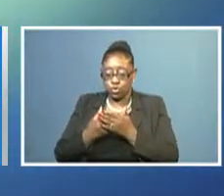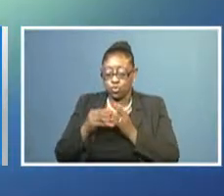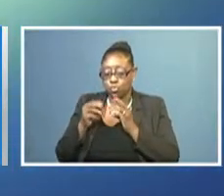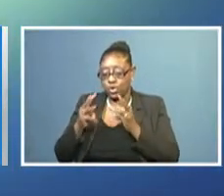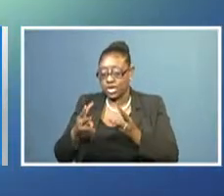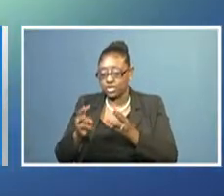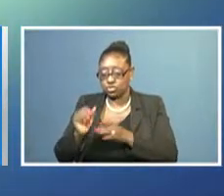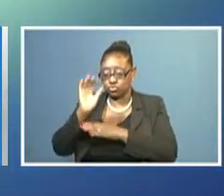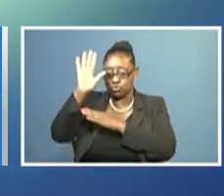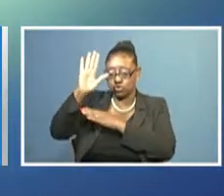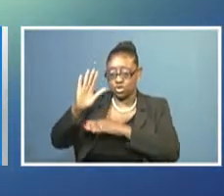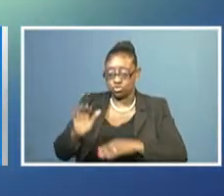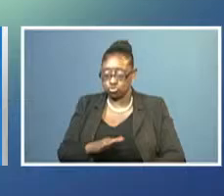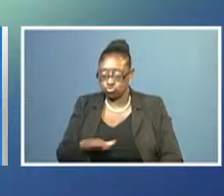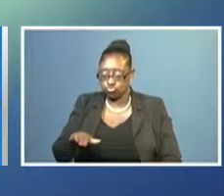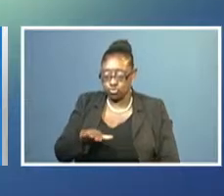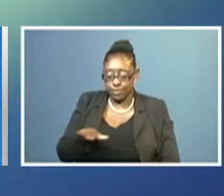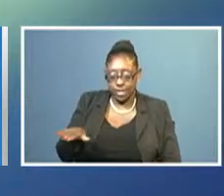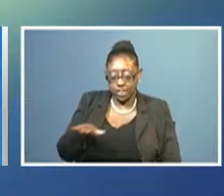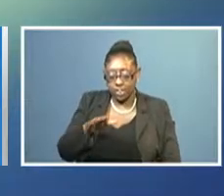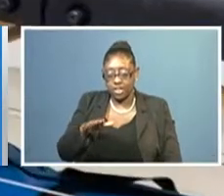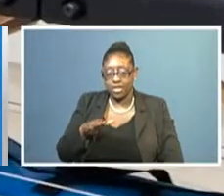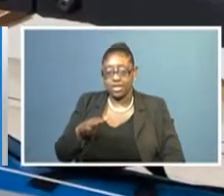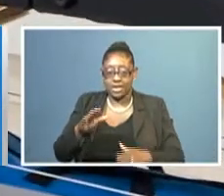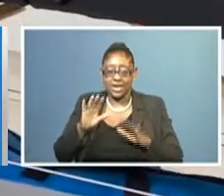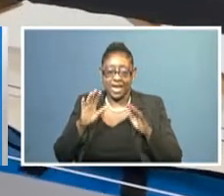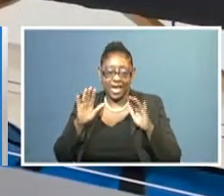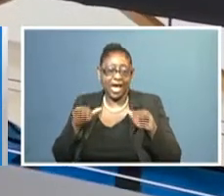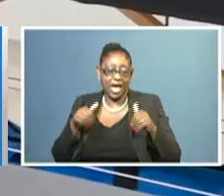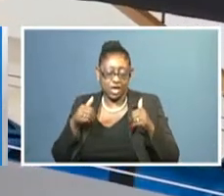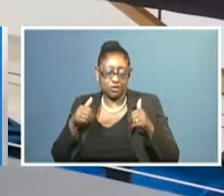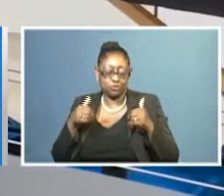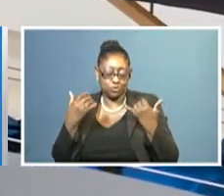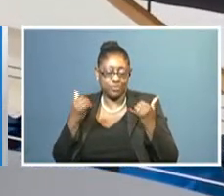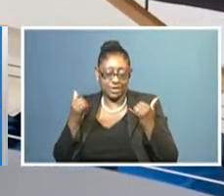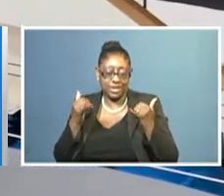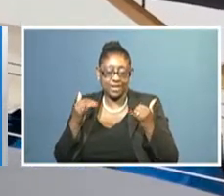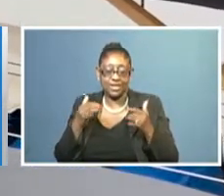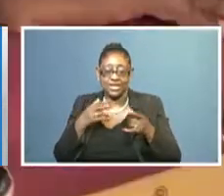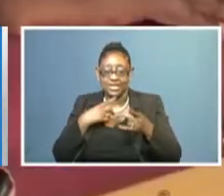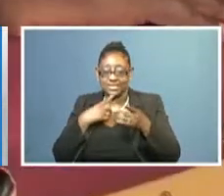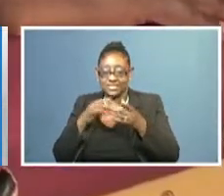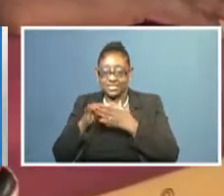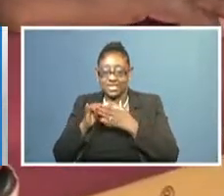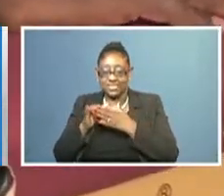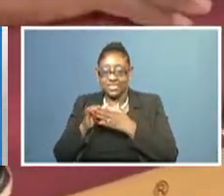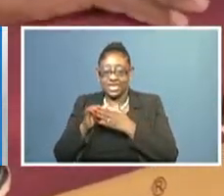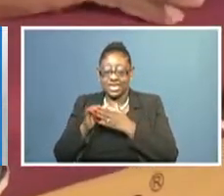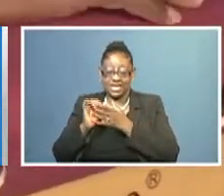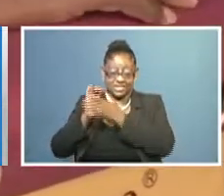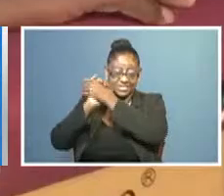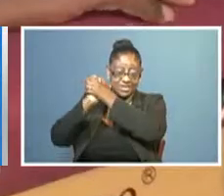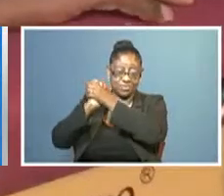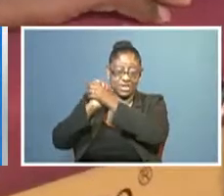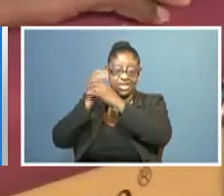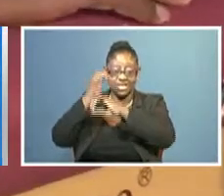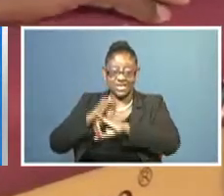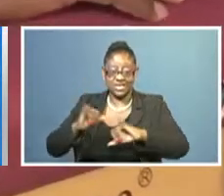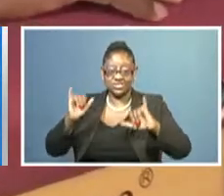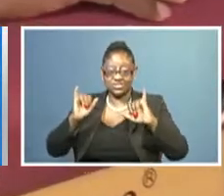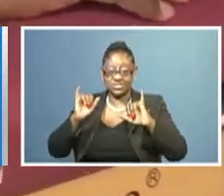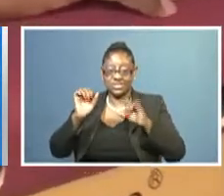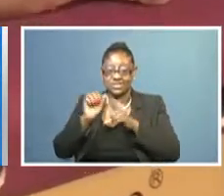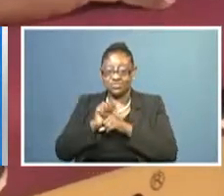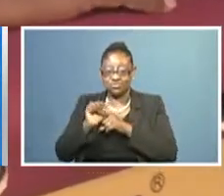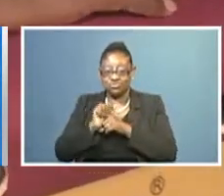dribble, proper way to play defense, and just the proper way to play basketball. The University of Bahamas Athletic Department is celebrating International Athletic Training